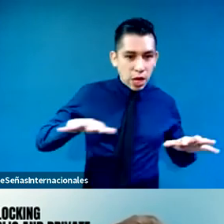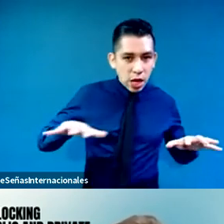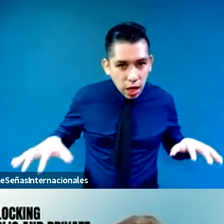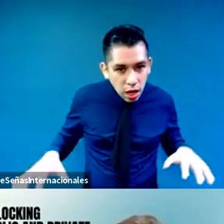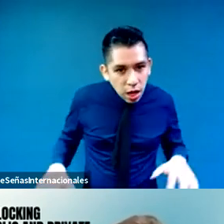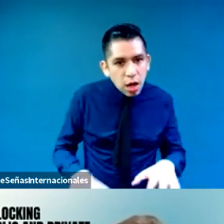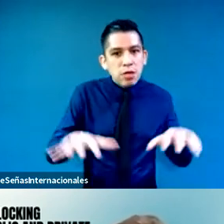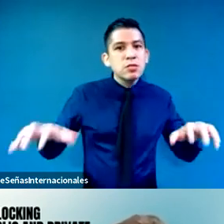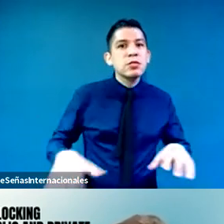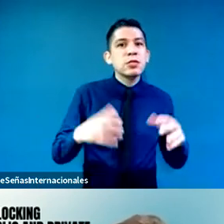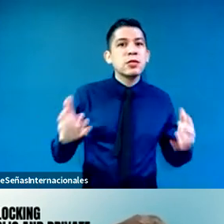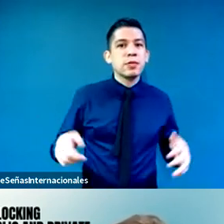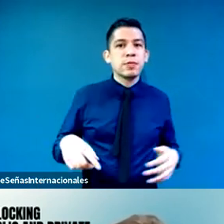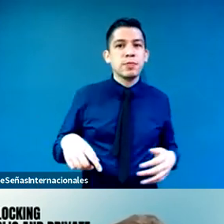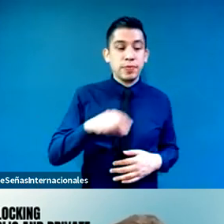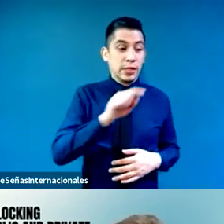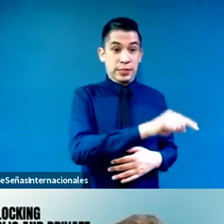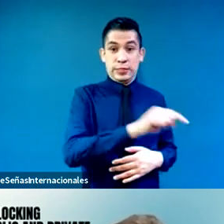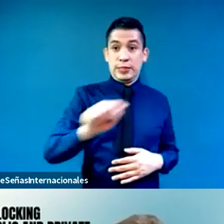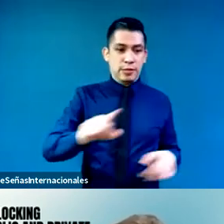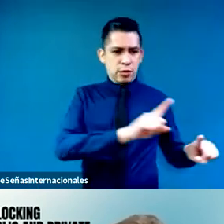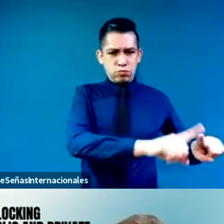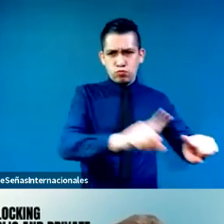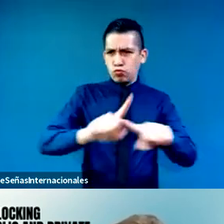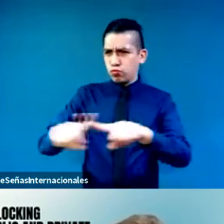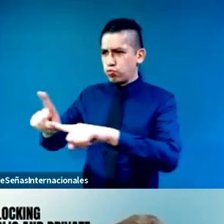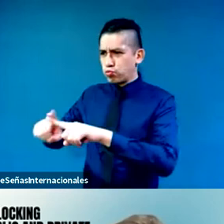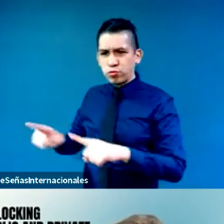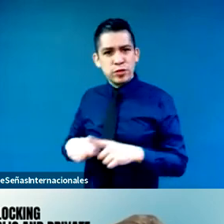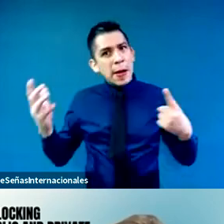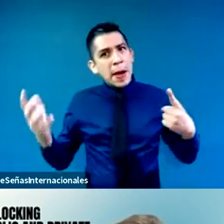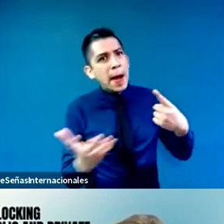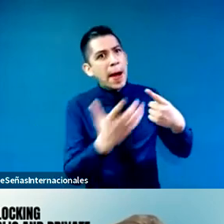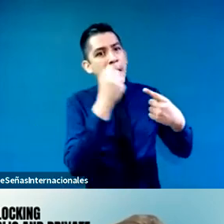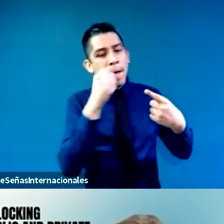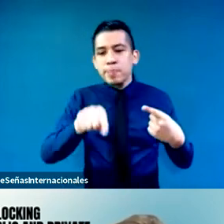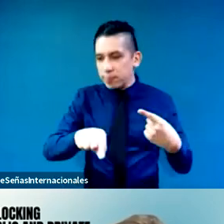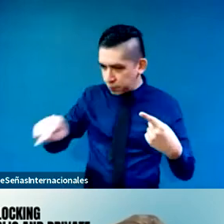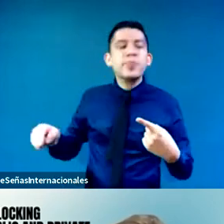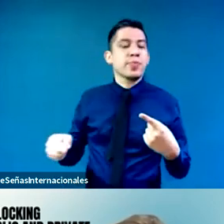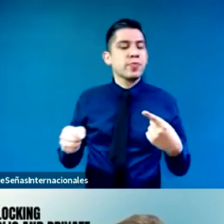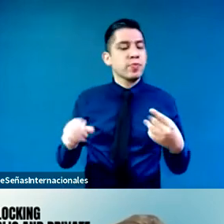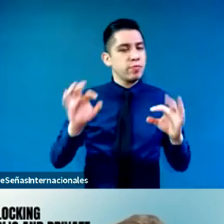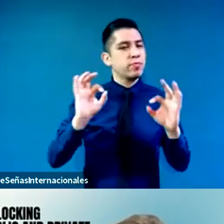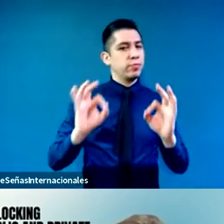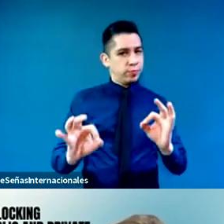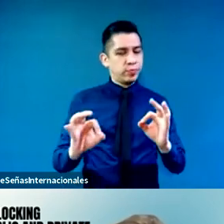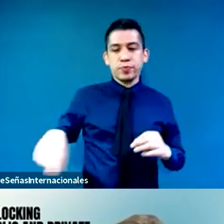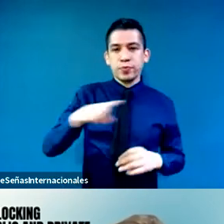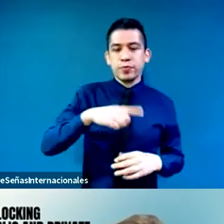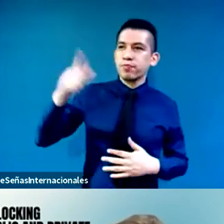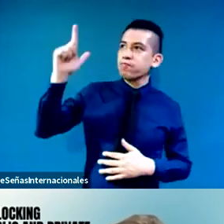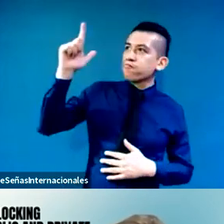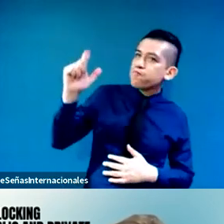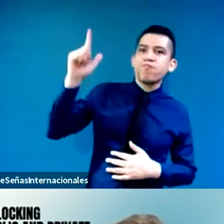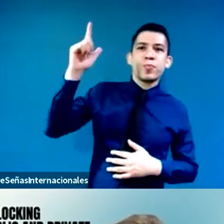change. And C, this is a good start, but I have ideas on how to strengthen the actions.